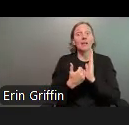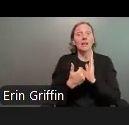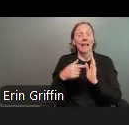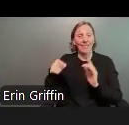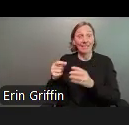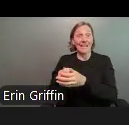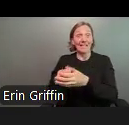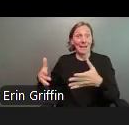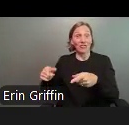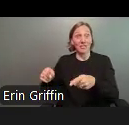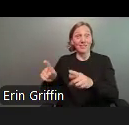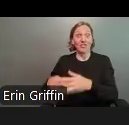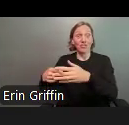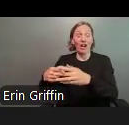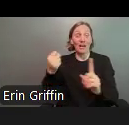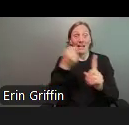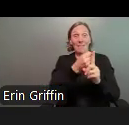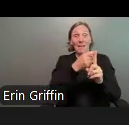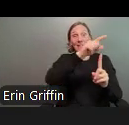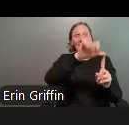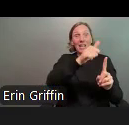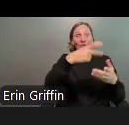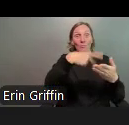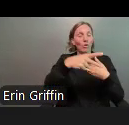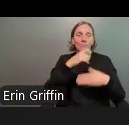go live. Next slide.